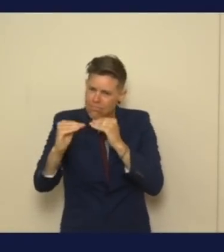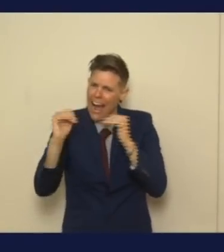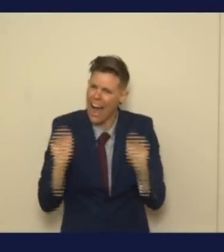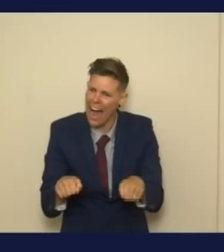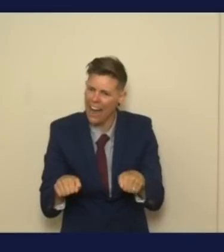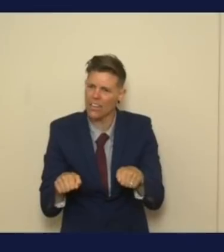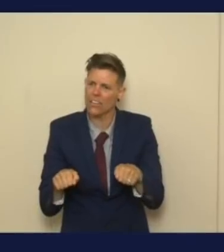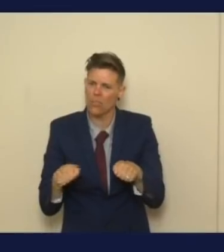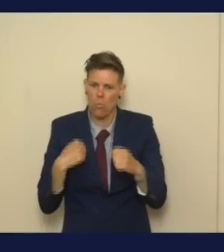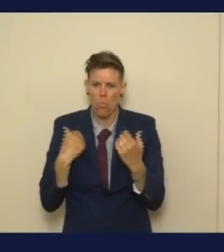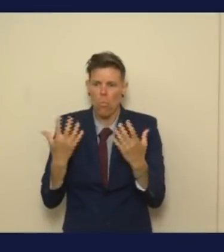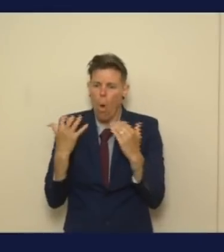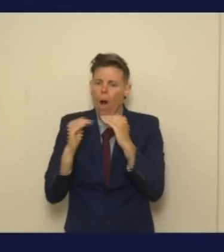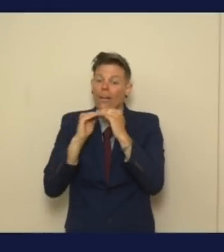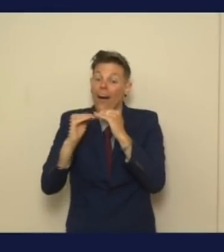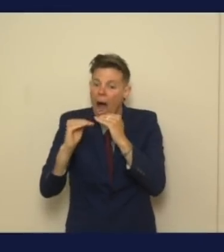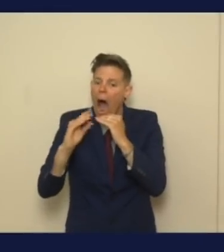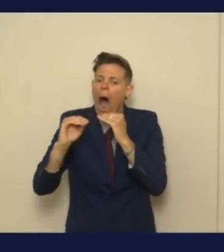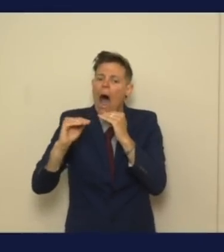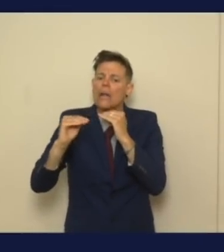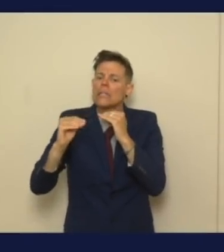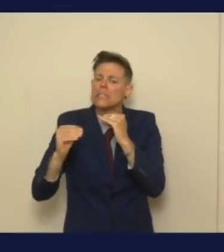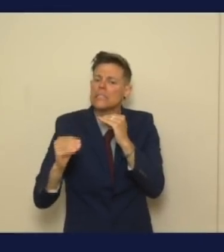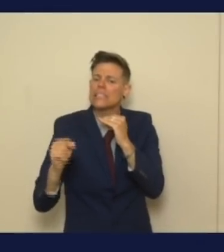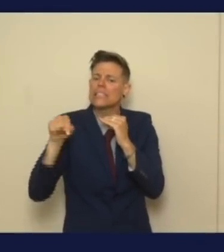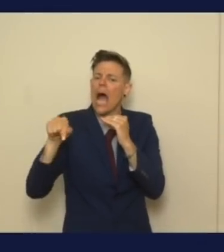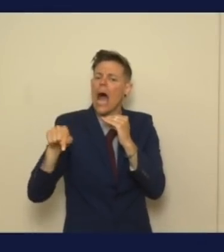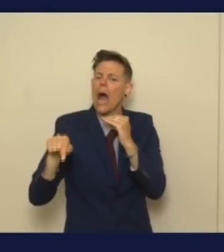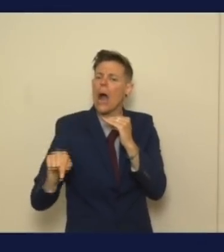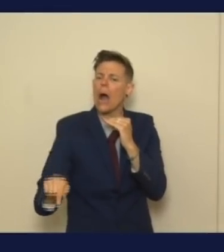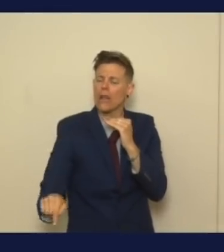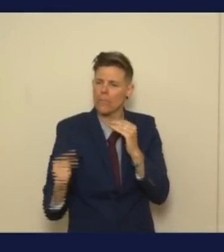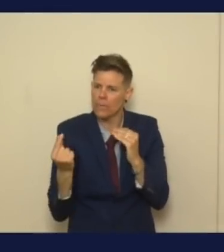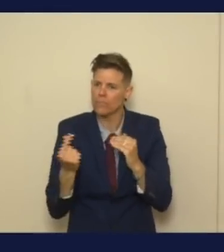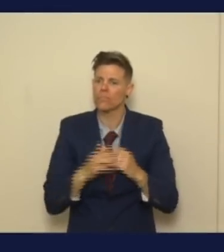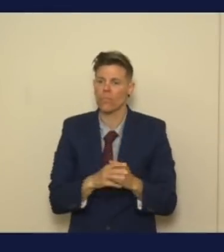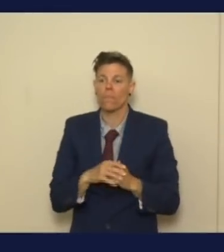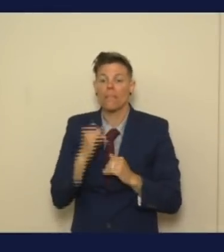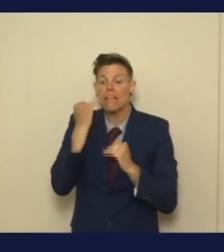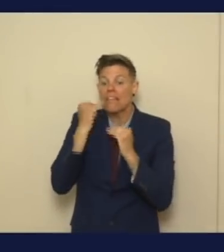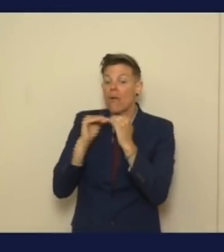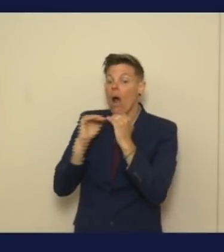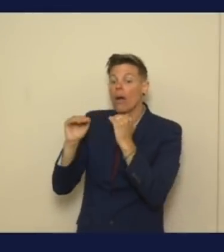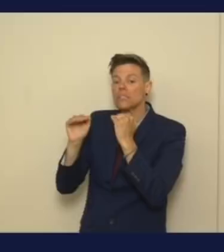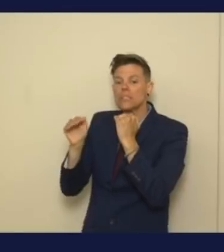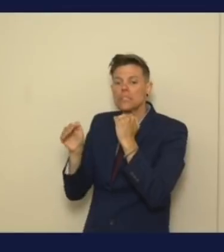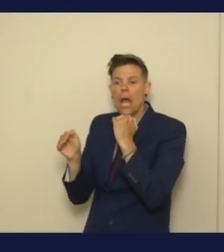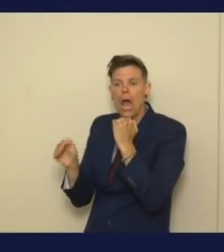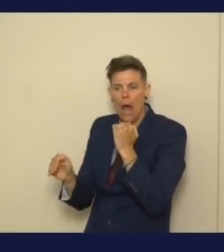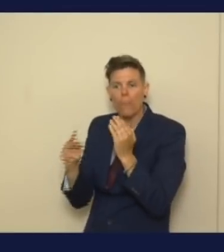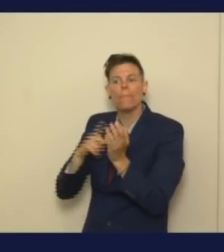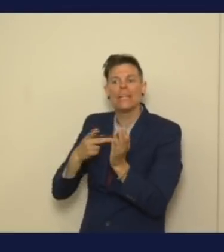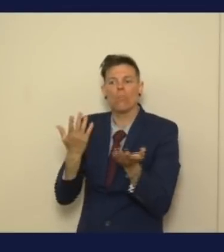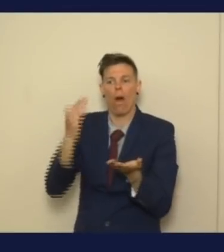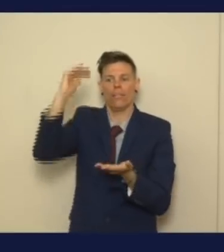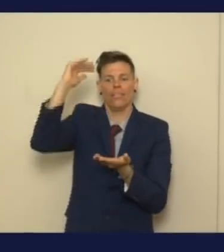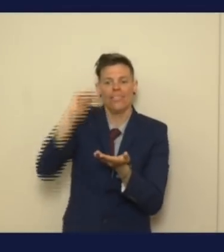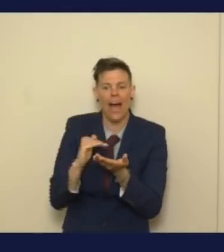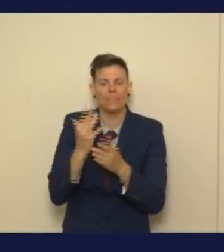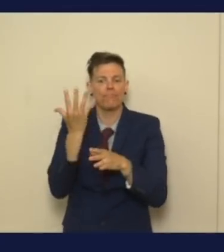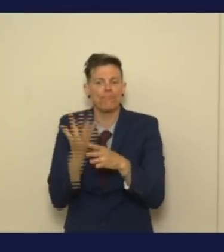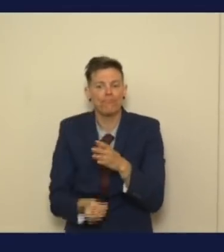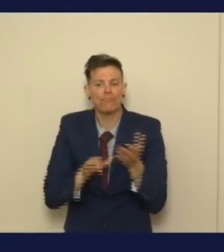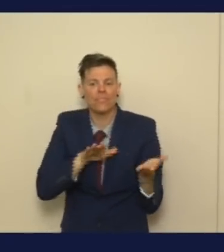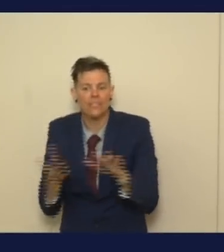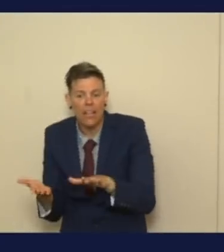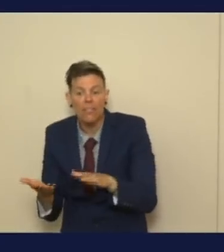we reduce cases? Fewer deaths, fewer hospitalizations, and we are managing the virus. So